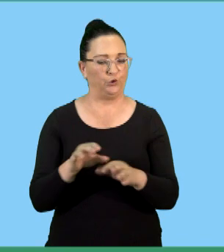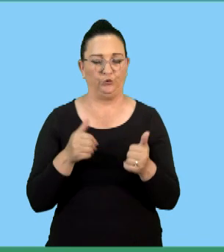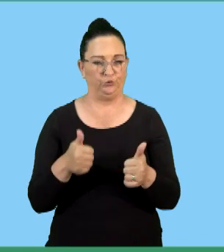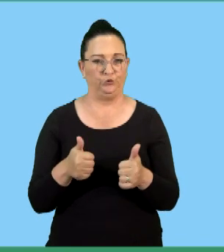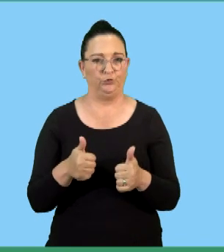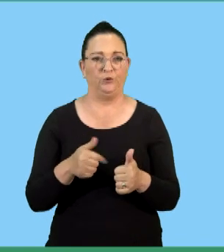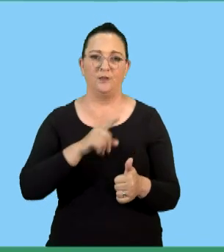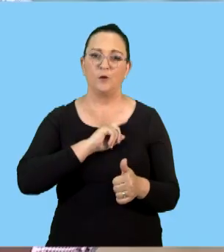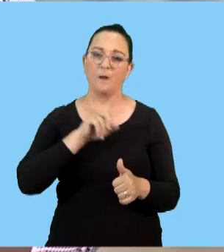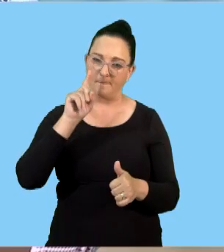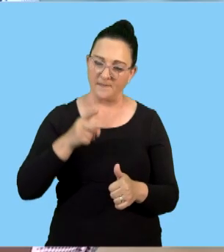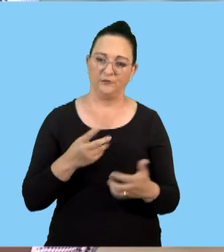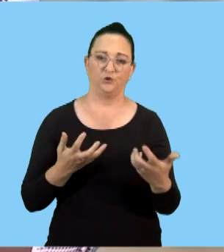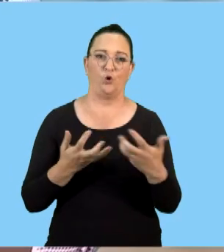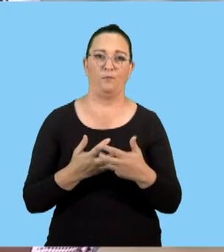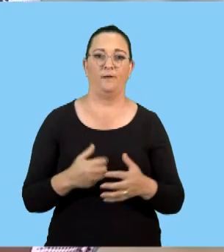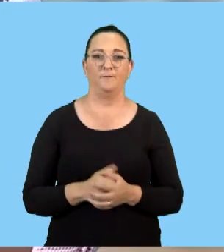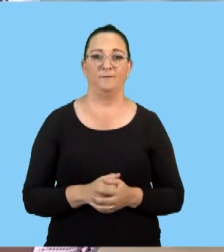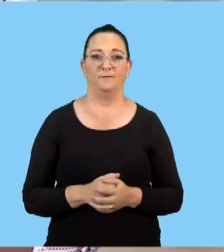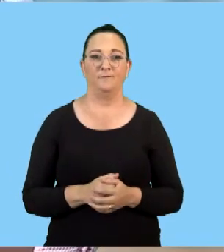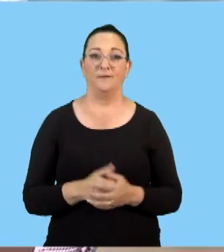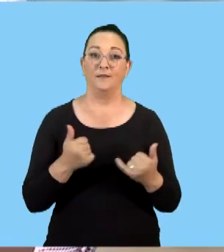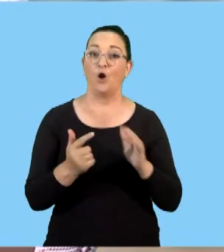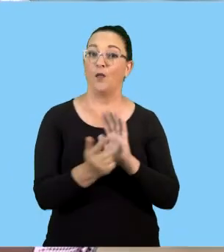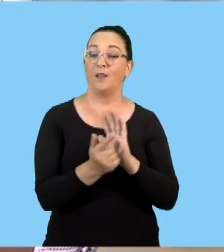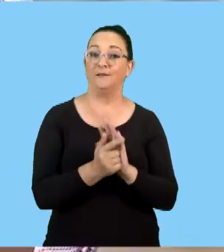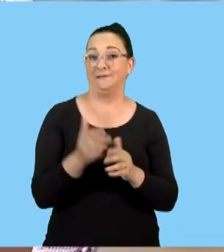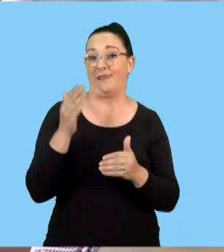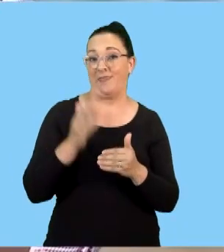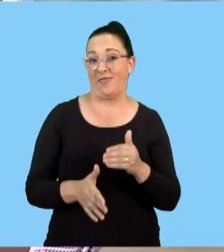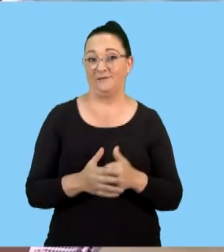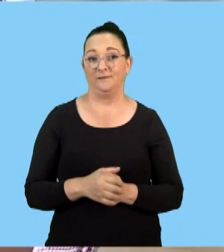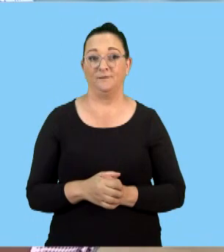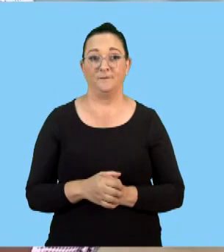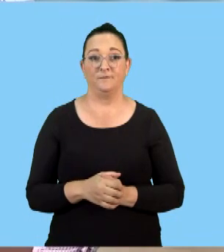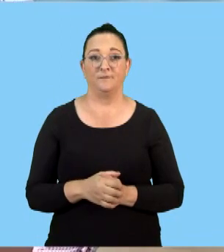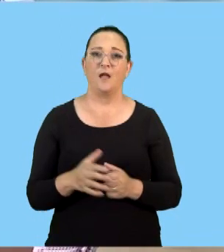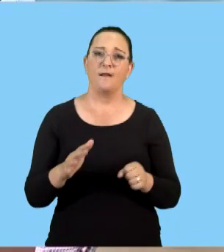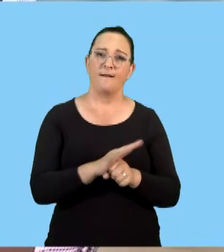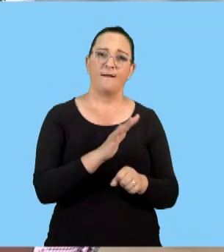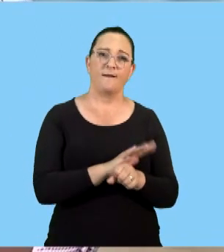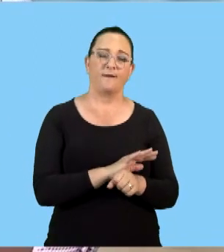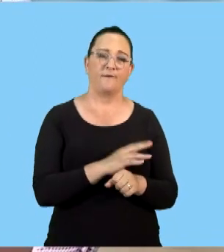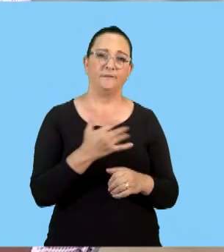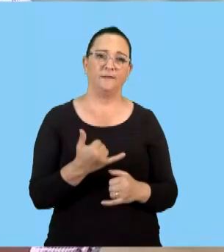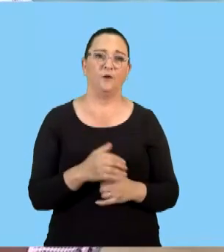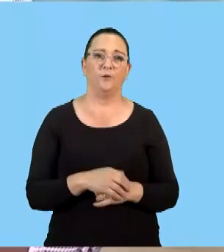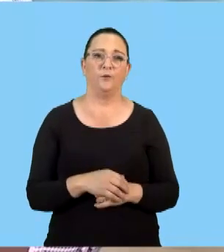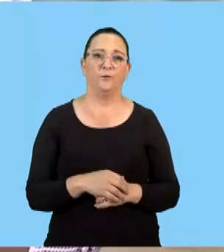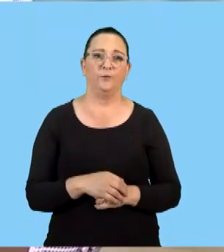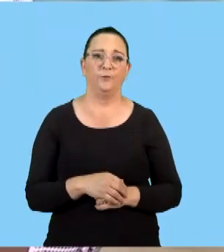not comply. All right, we've come to the end of the lesson. We've covered those three